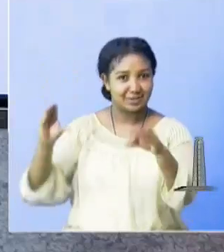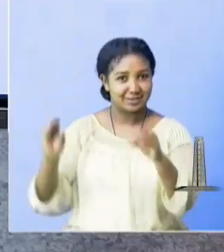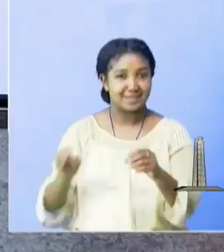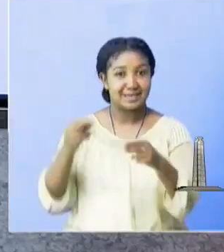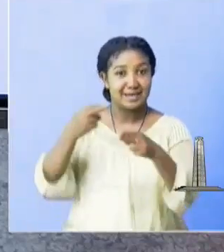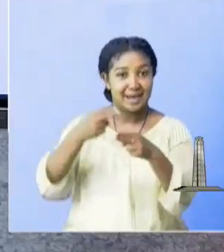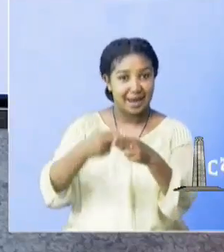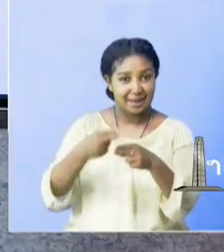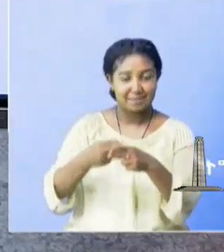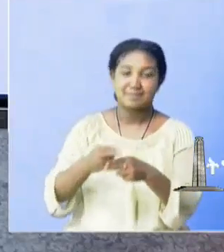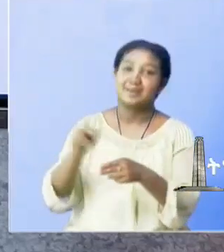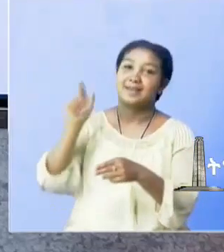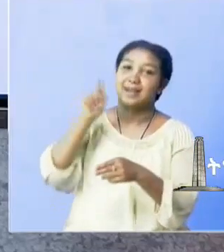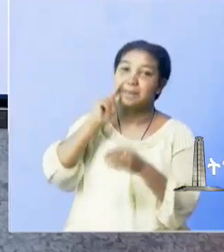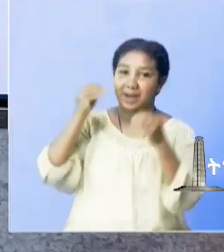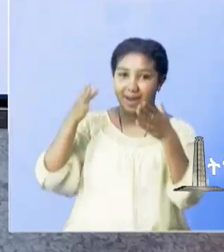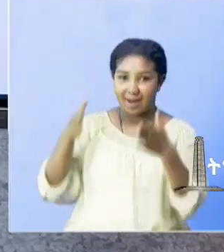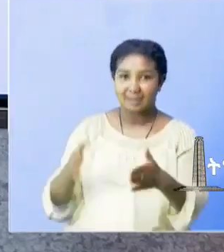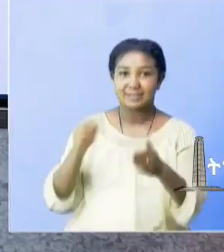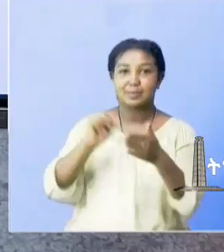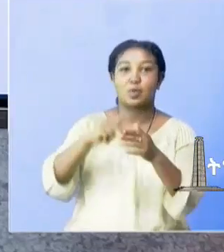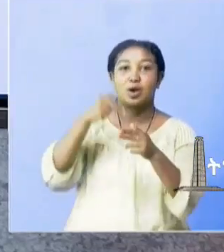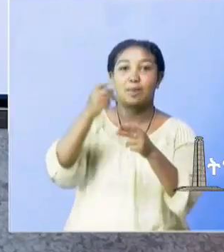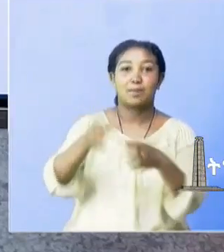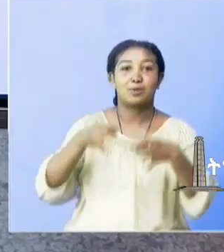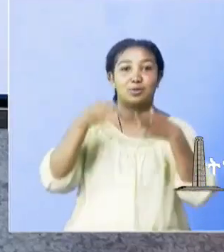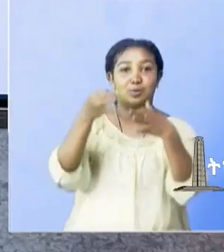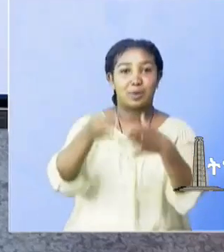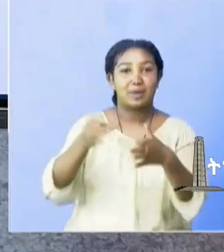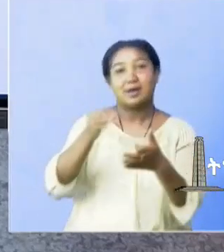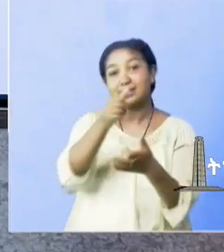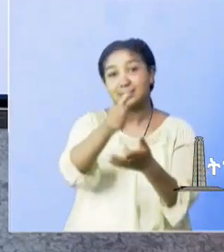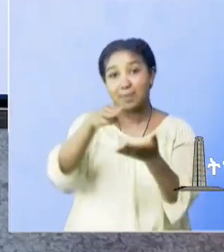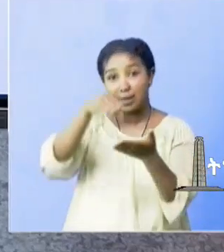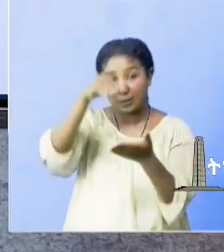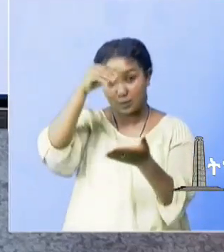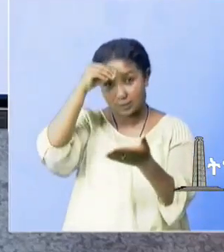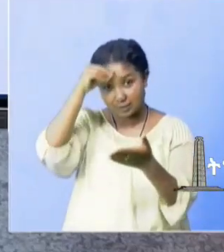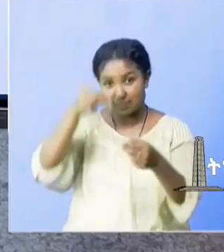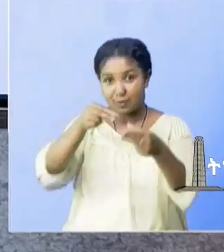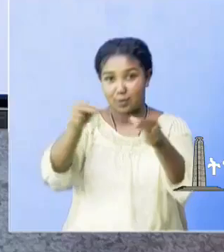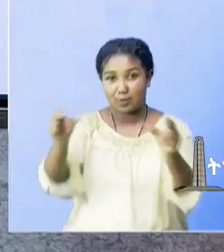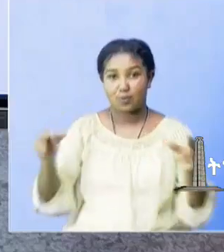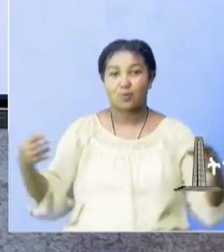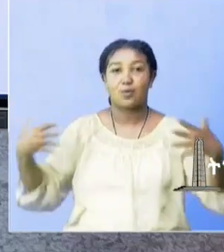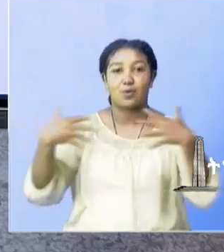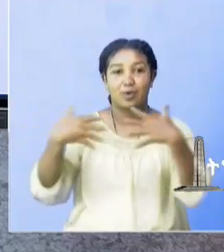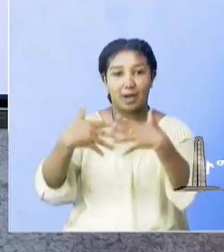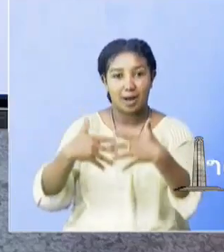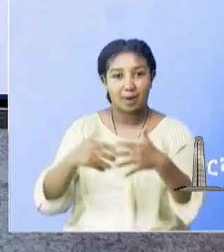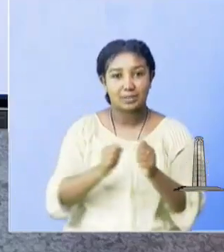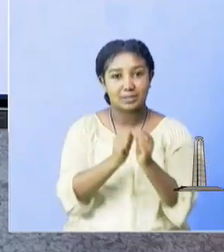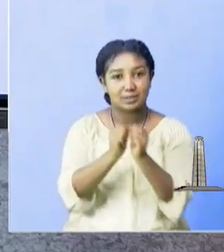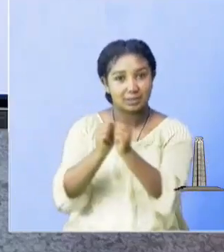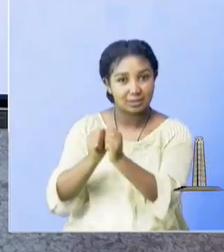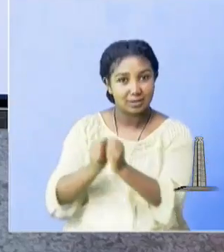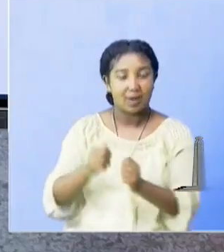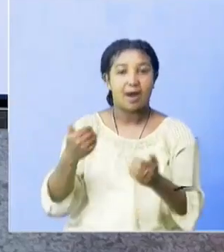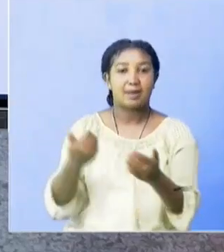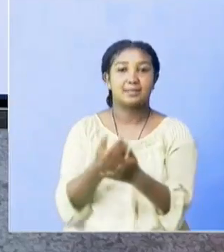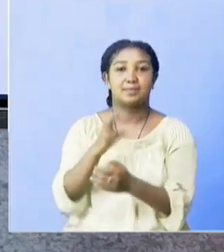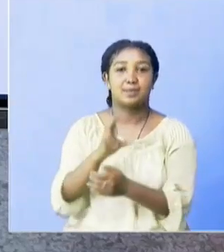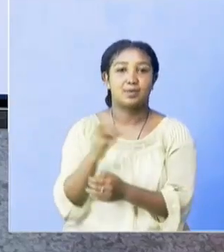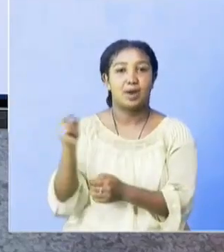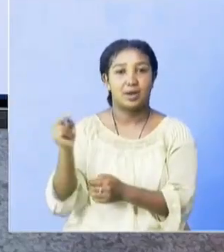I am Miss Nabila. This program is brought to you by City Government of Addis Ababa Education Bureau with collaboration of this